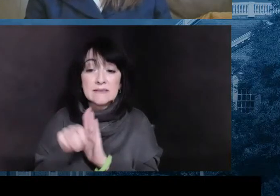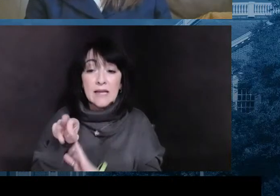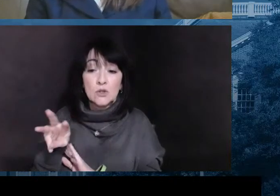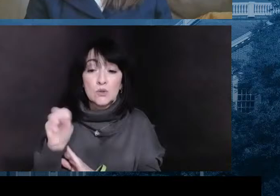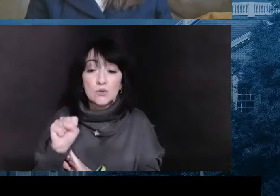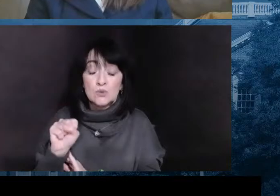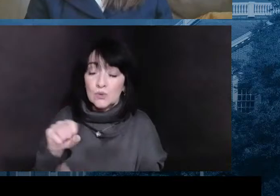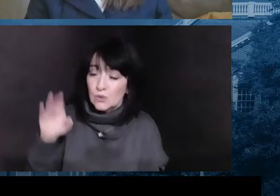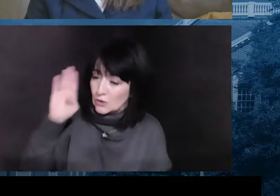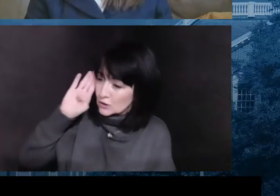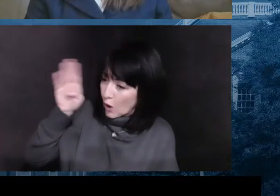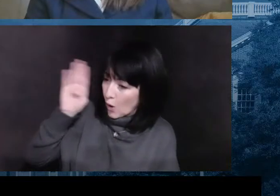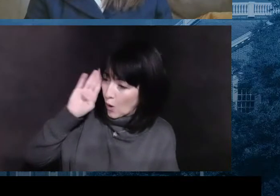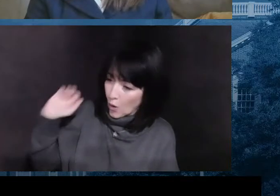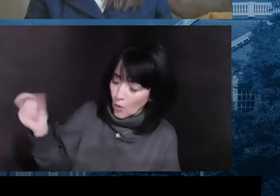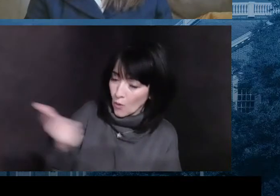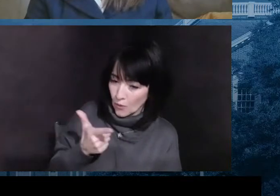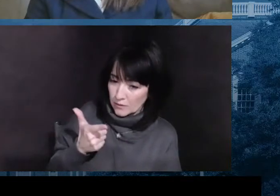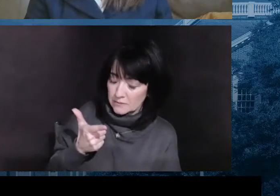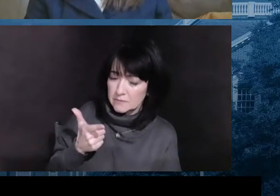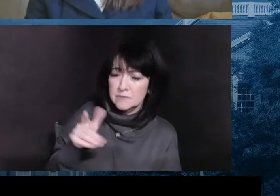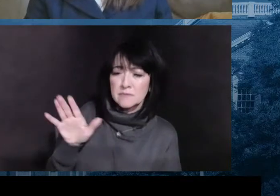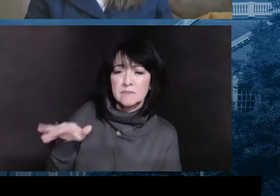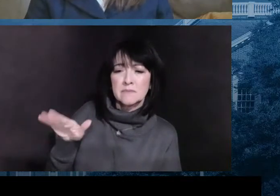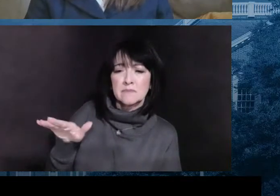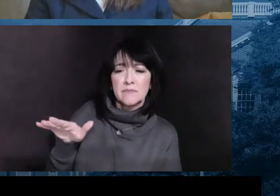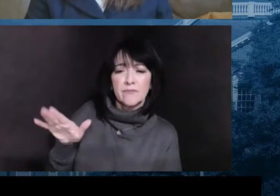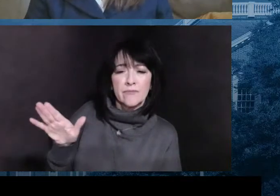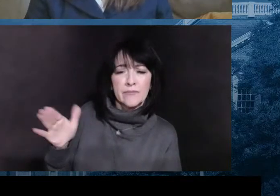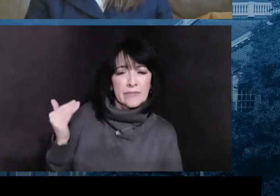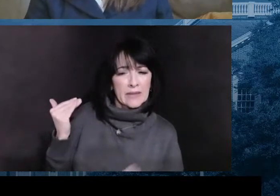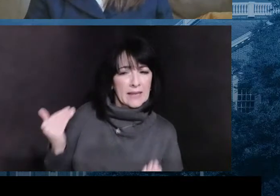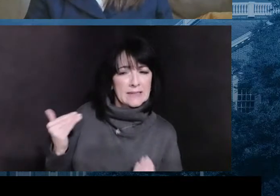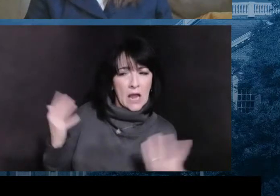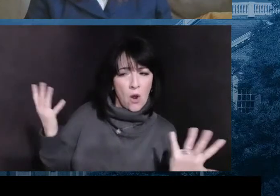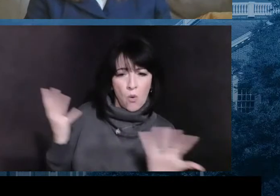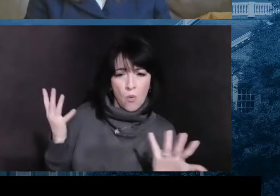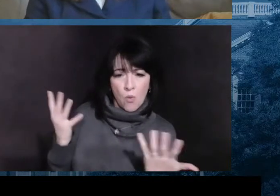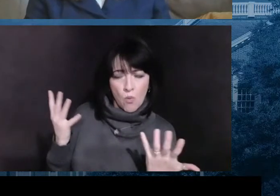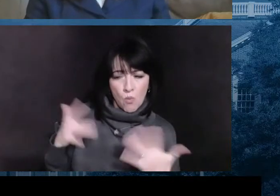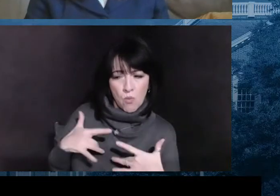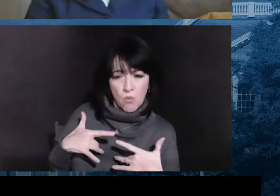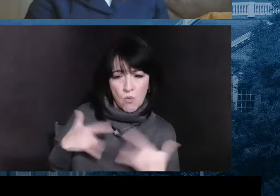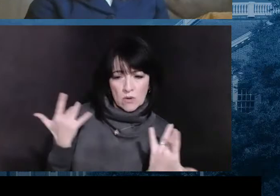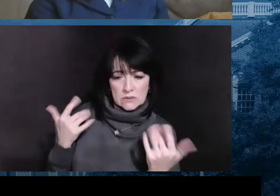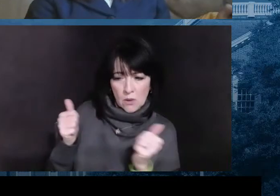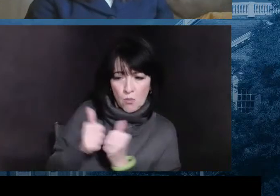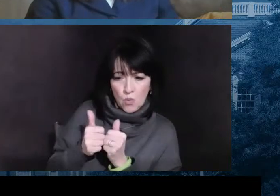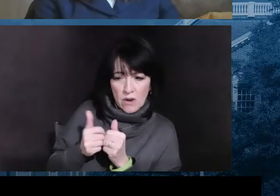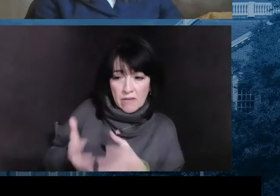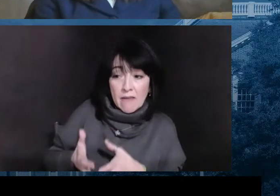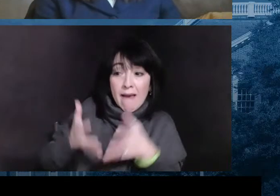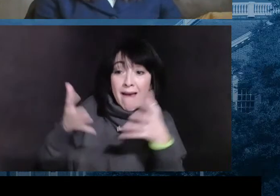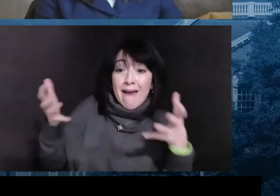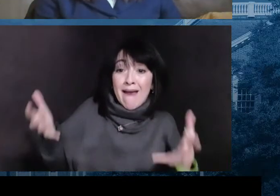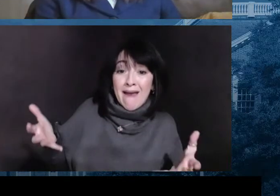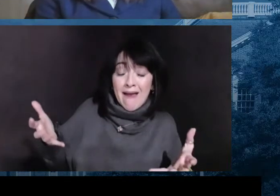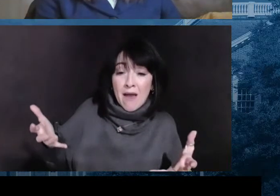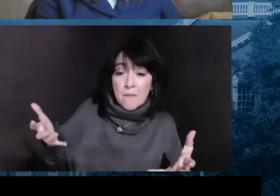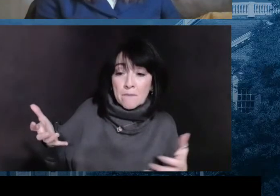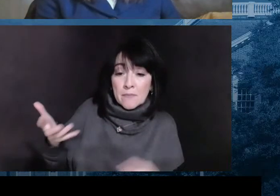Hi, everyone. So what's the status right now of how much vaccine has been distributed